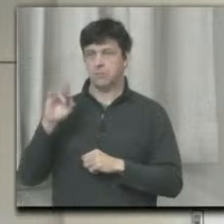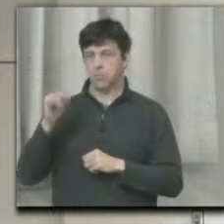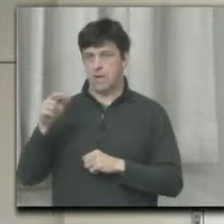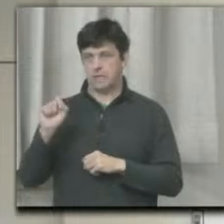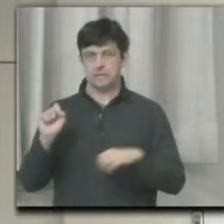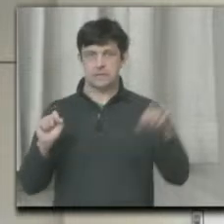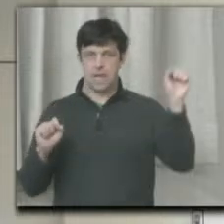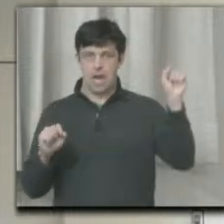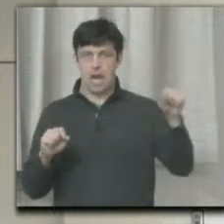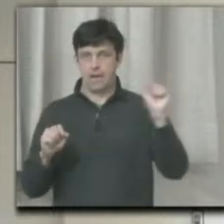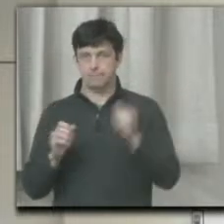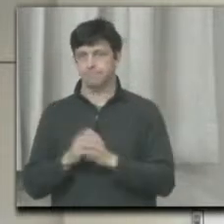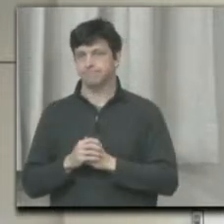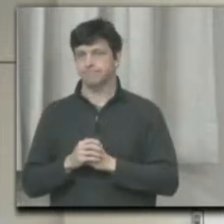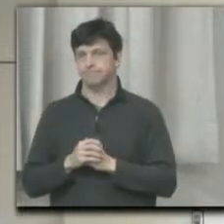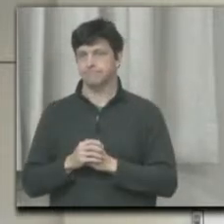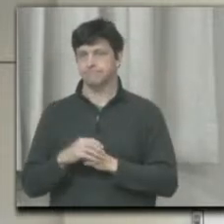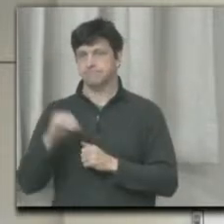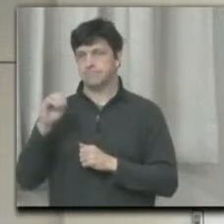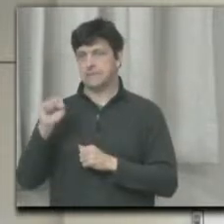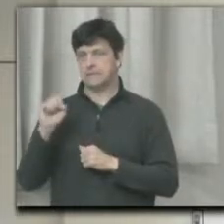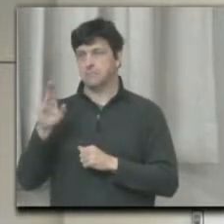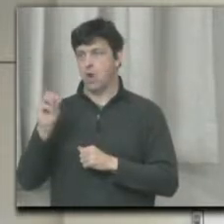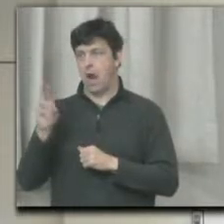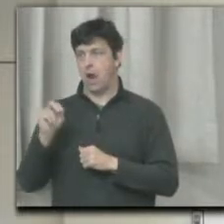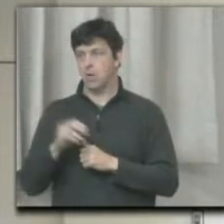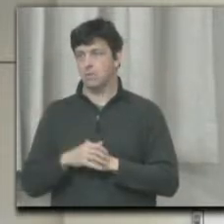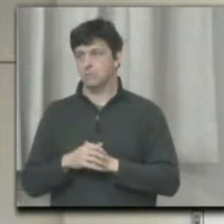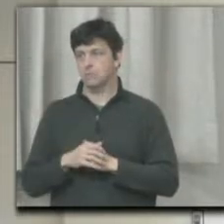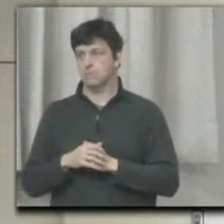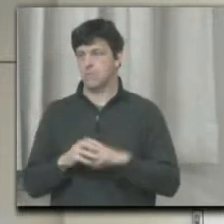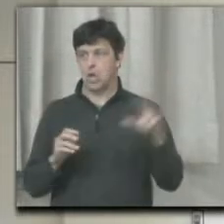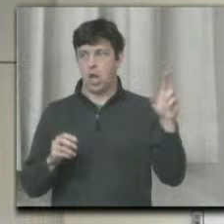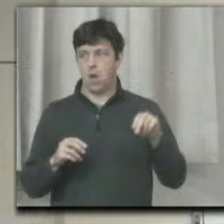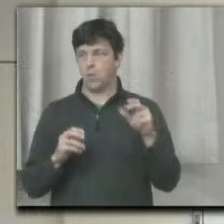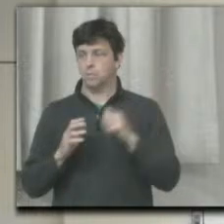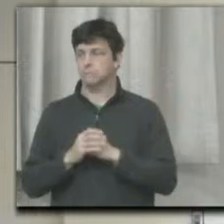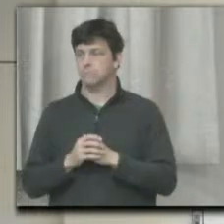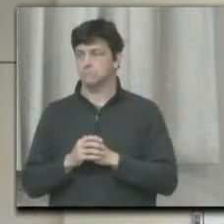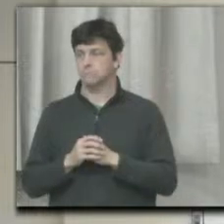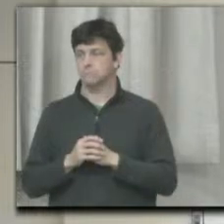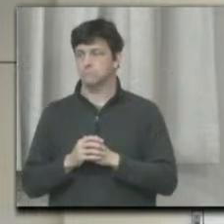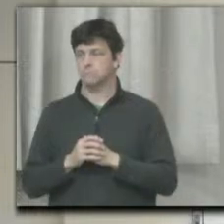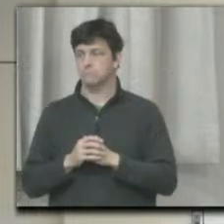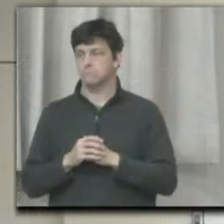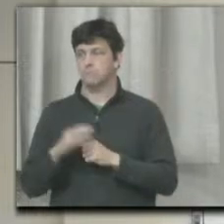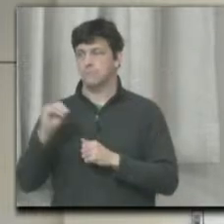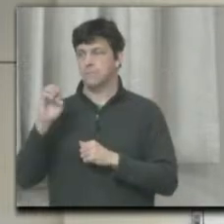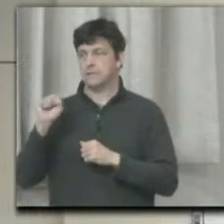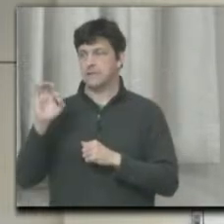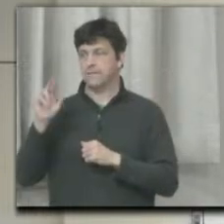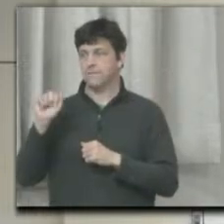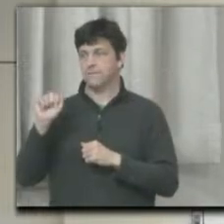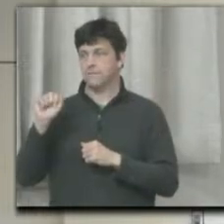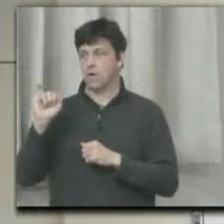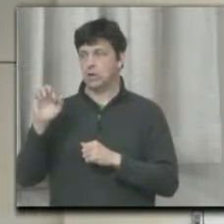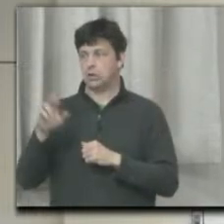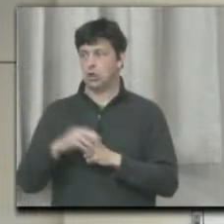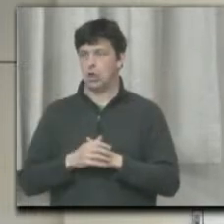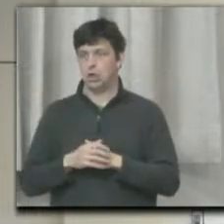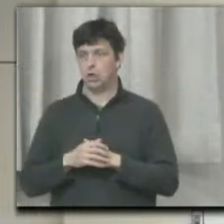Aye. Ms. Brown. No. Mrs. Frazier.